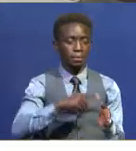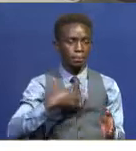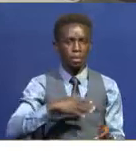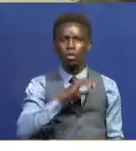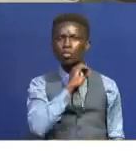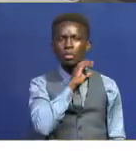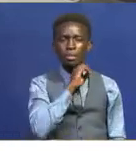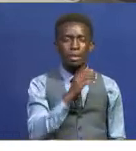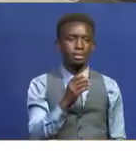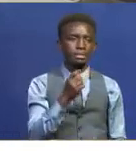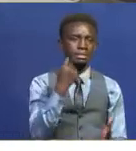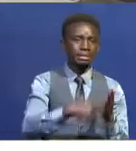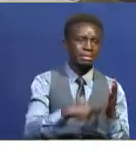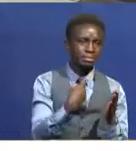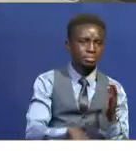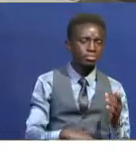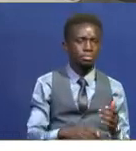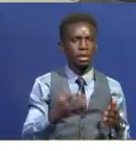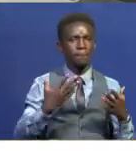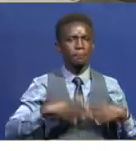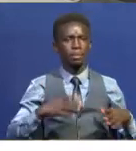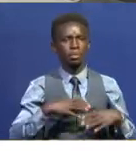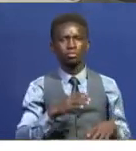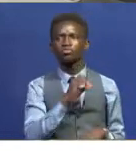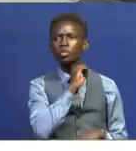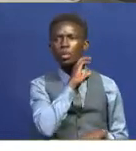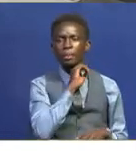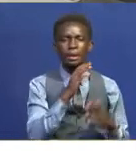punitive taxes. We've had sometimes people talk about